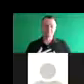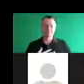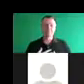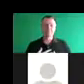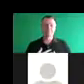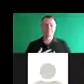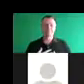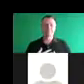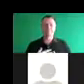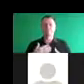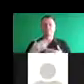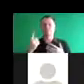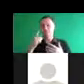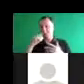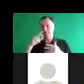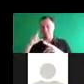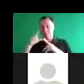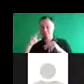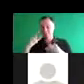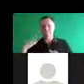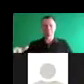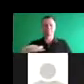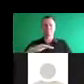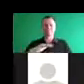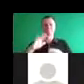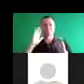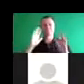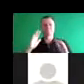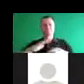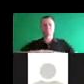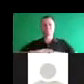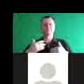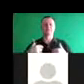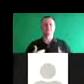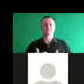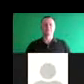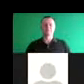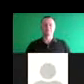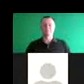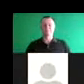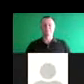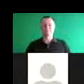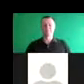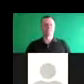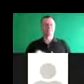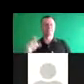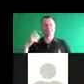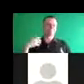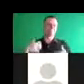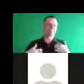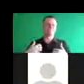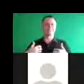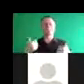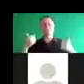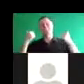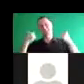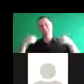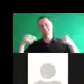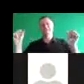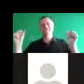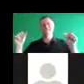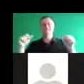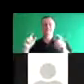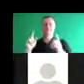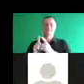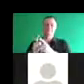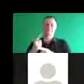for the ongoing custodianship of this amazing country that we live on. Today, I'm really excited to be finally